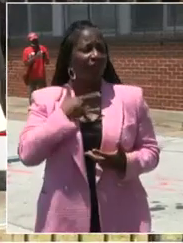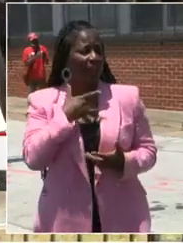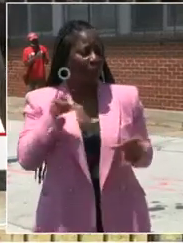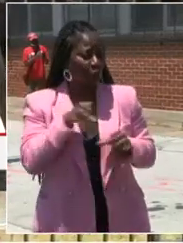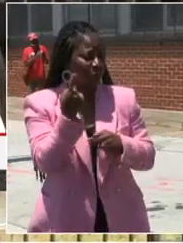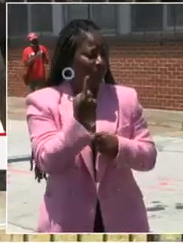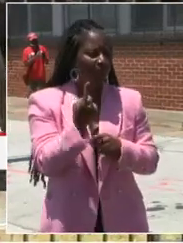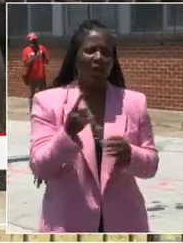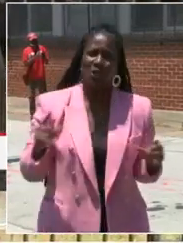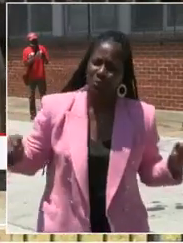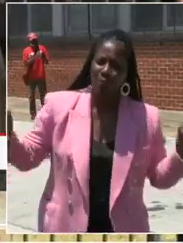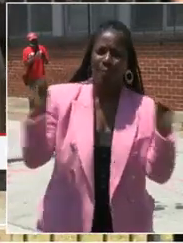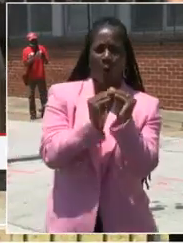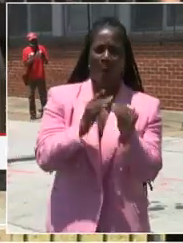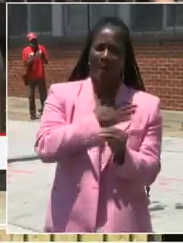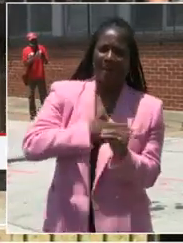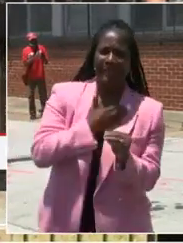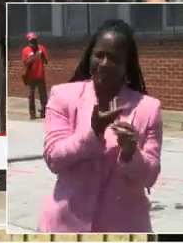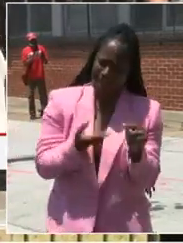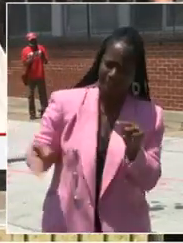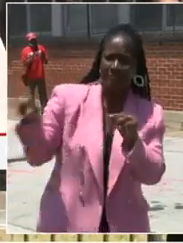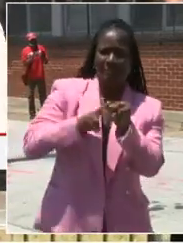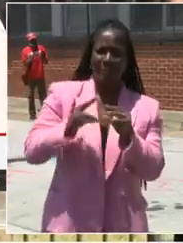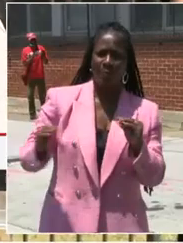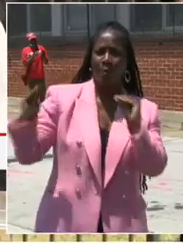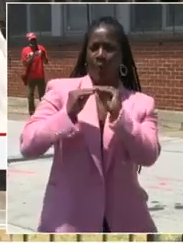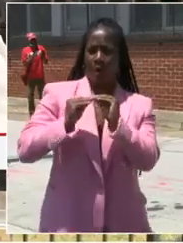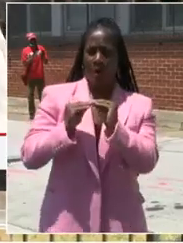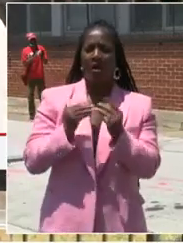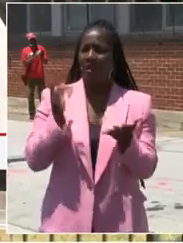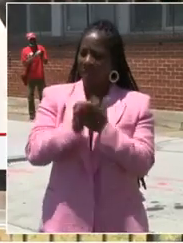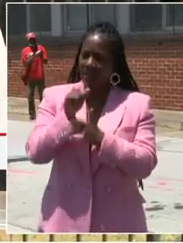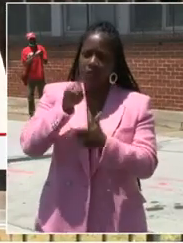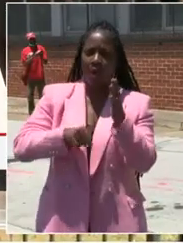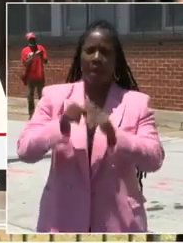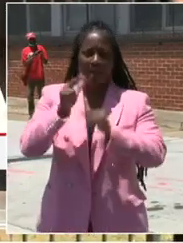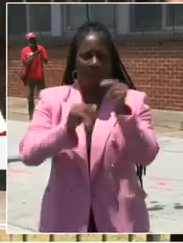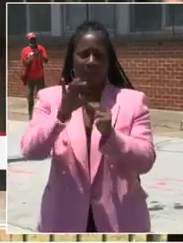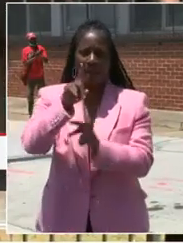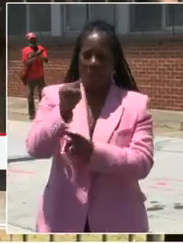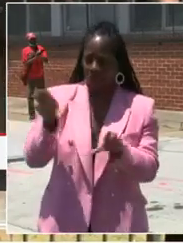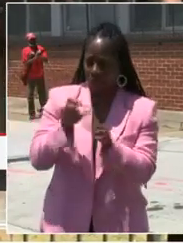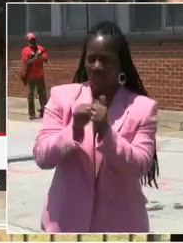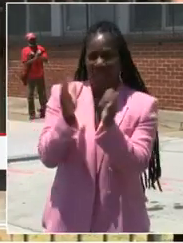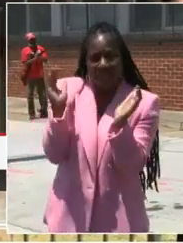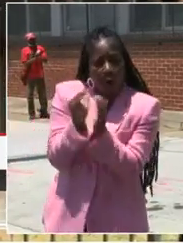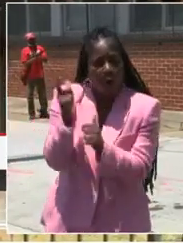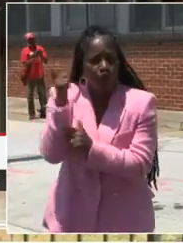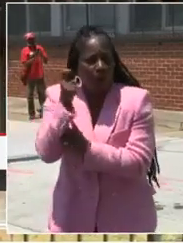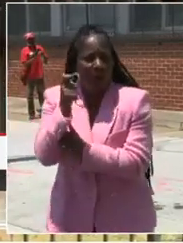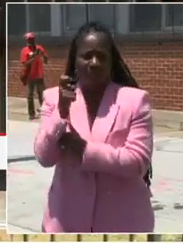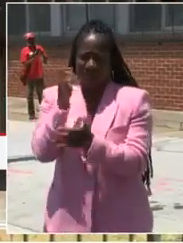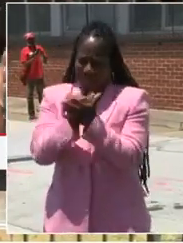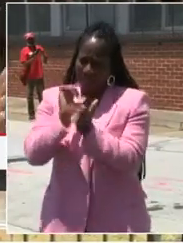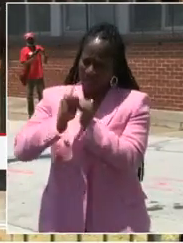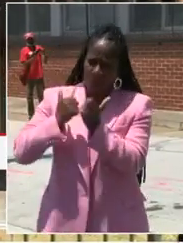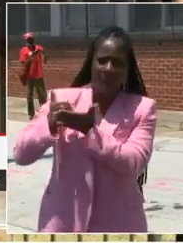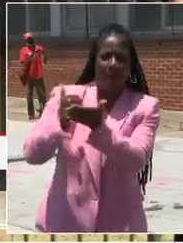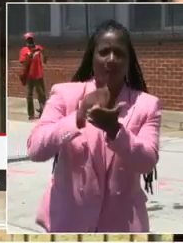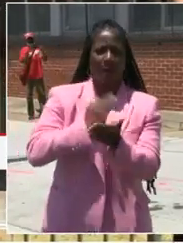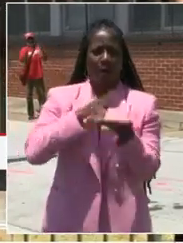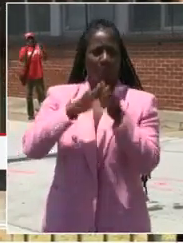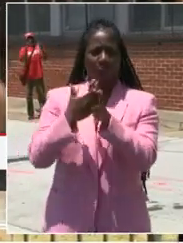more. And that's the push that we have. And that's what Building Blocks is doing. That's what these mini grants are doing. It's giving individuals, no matter who you